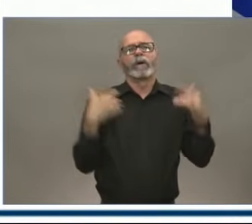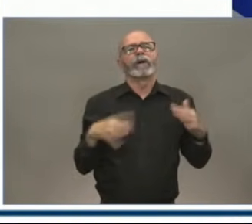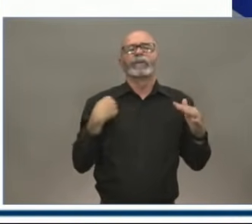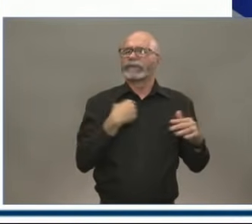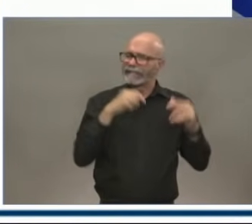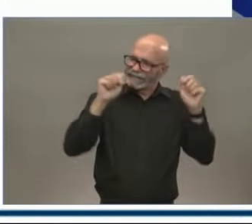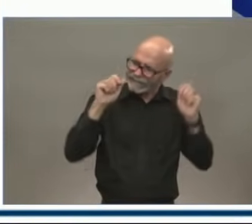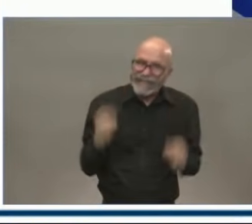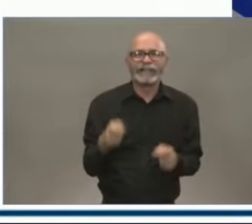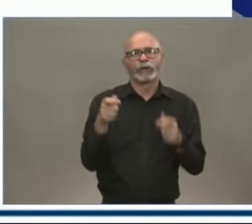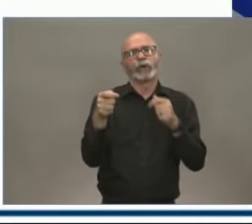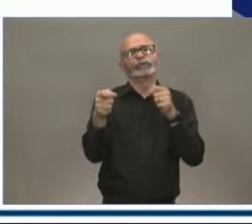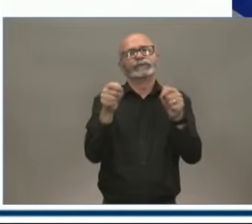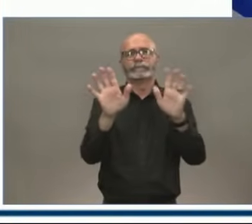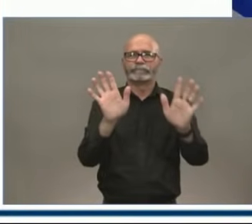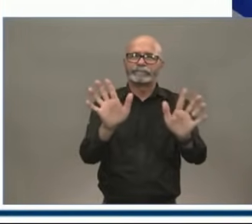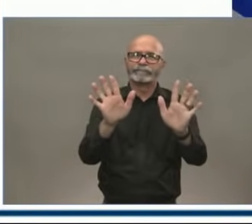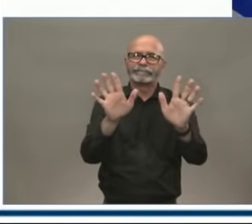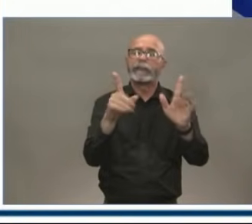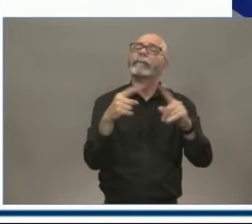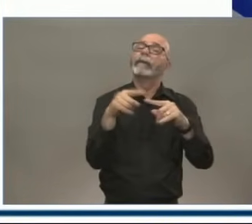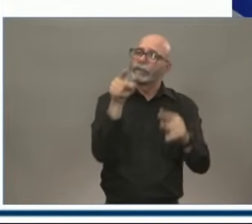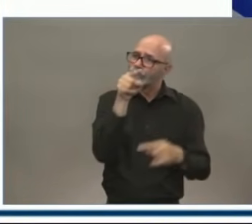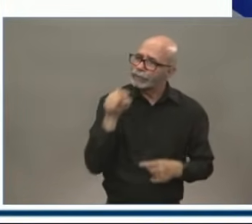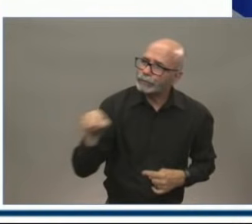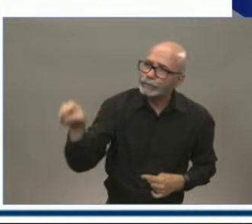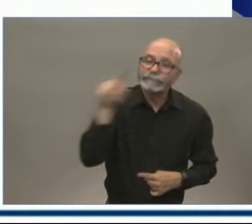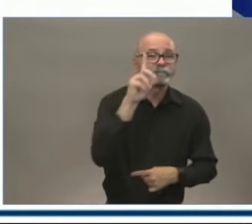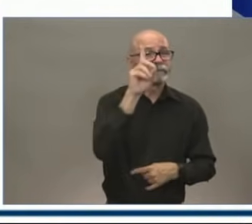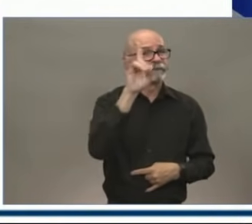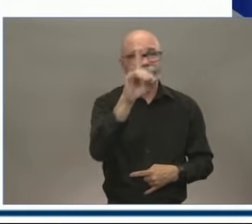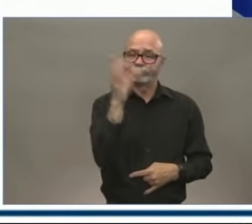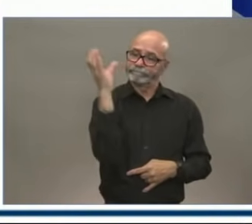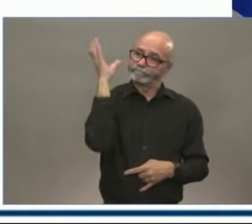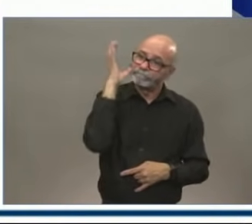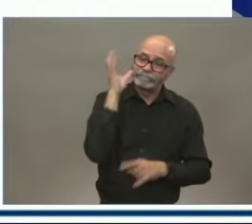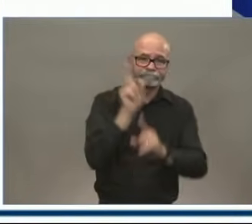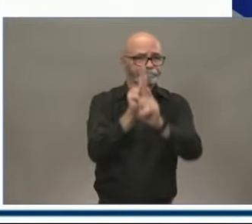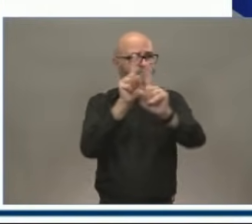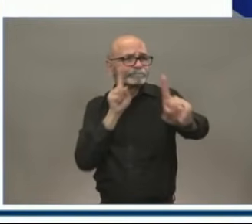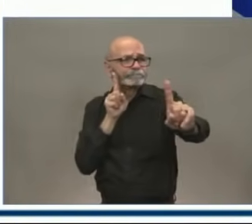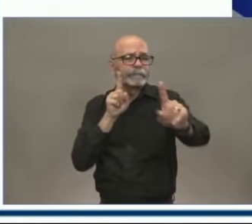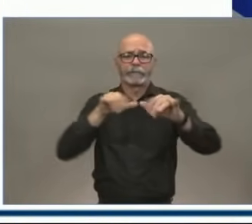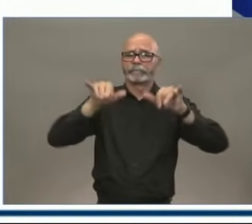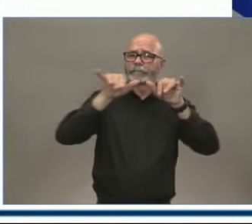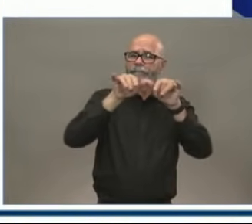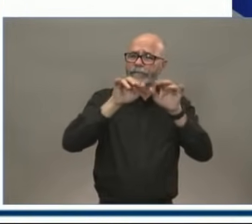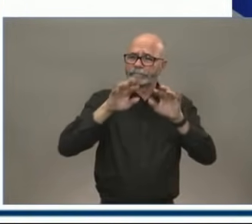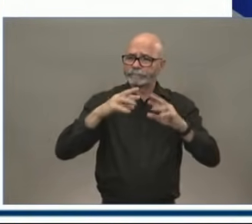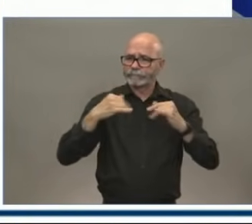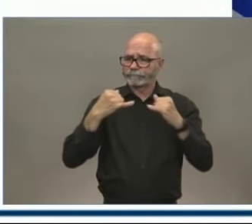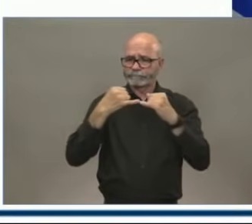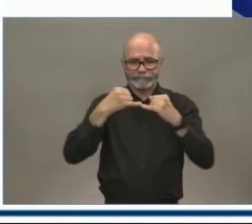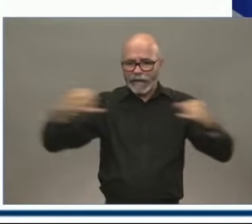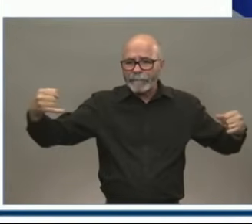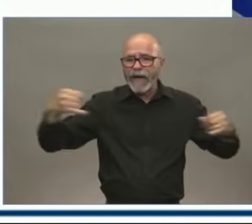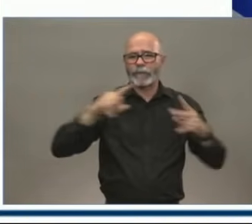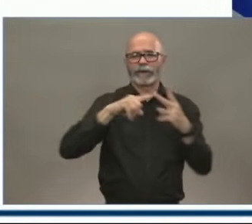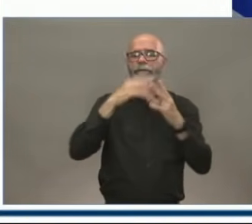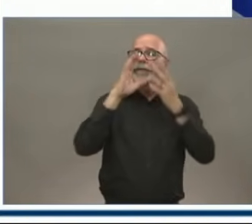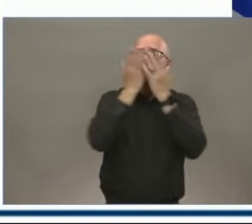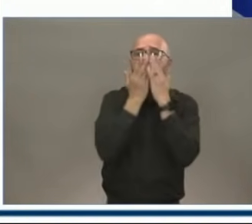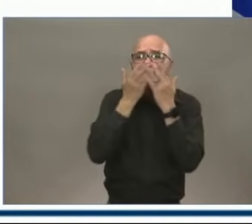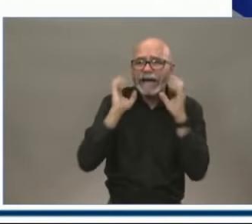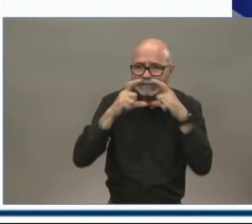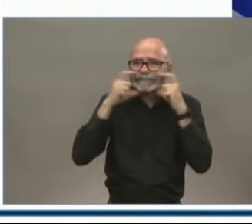Scotian continues to do their part, which is follow the public health protocols. Keep 6 feet, wear your mask, wash your hands. And if there is any indication that your